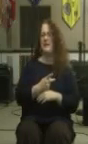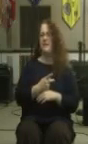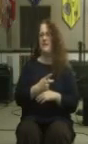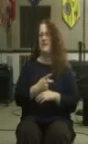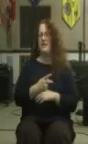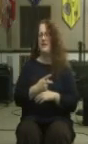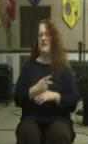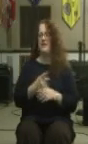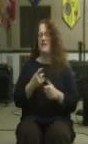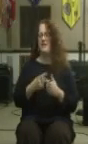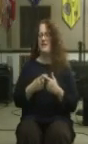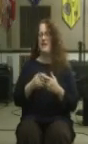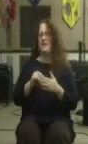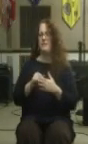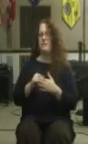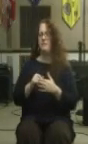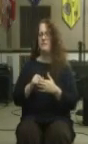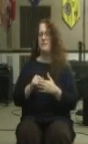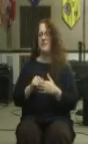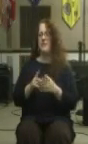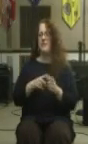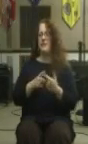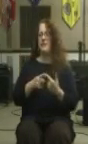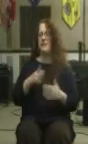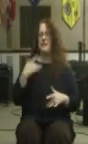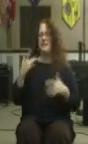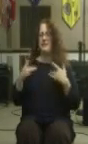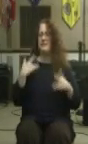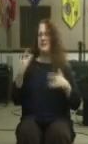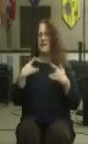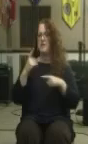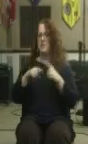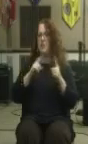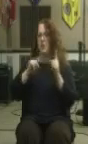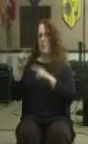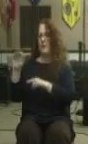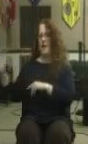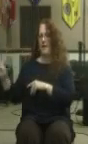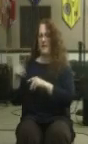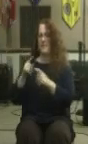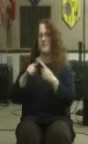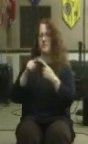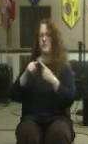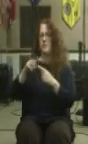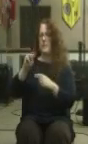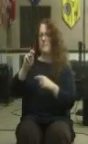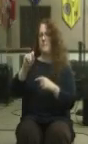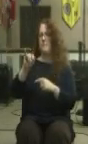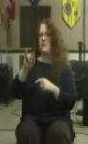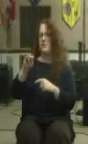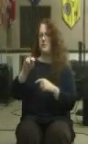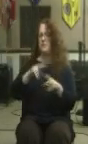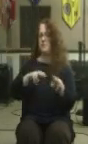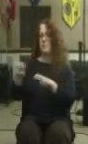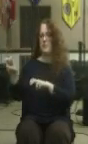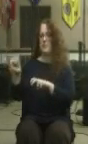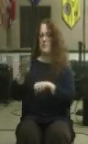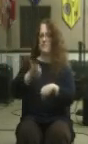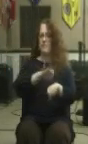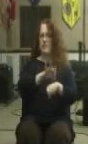back to have this little gathering and kind of get juiced up to go back into their mission